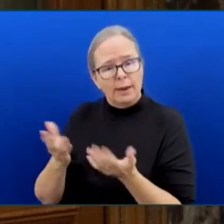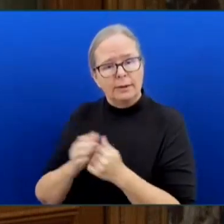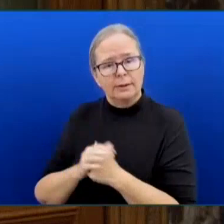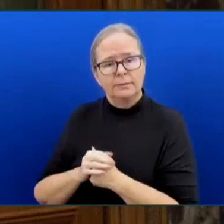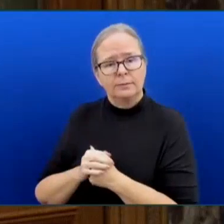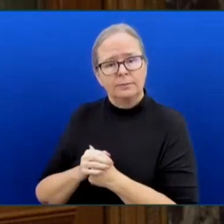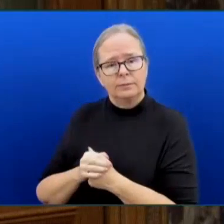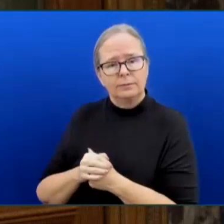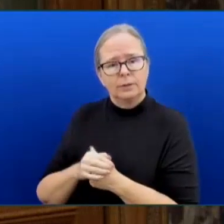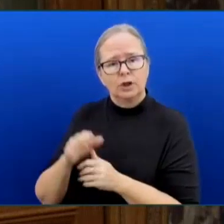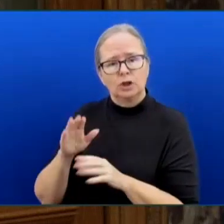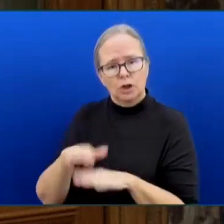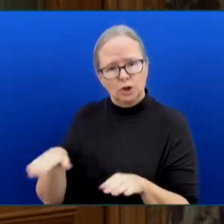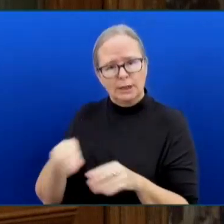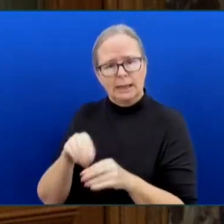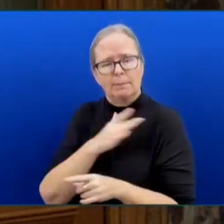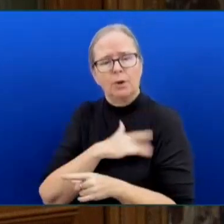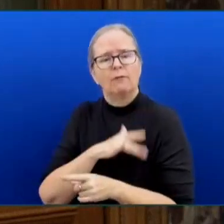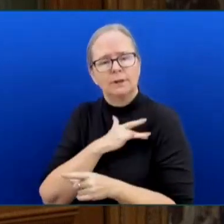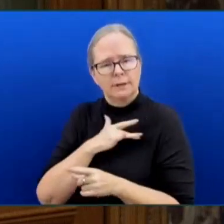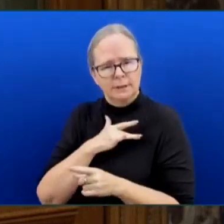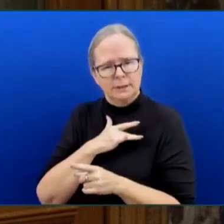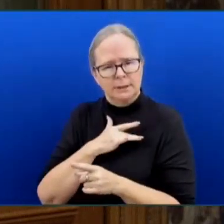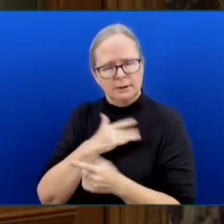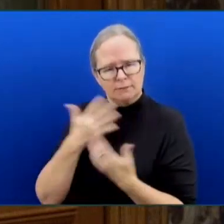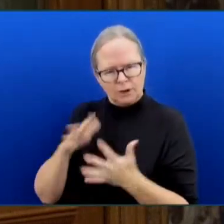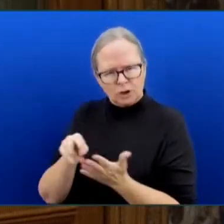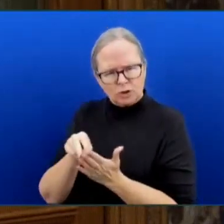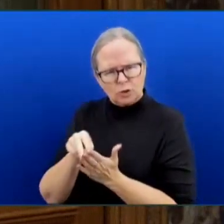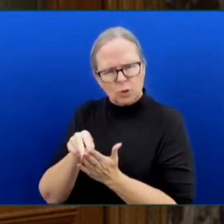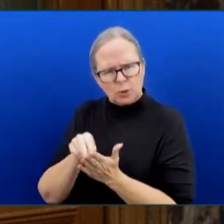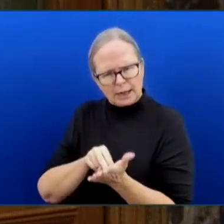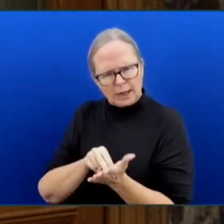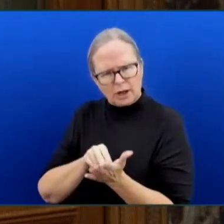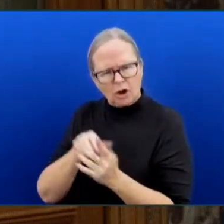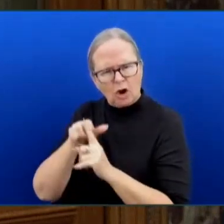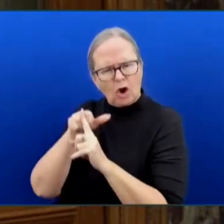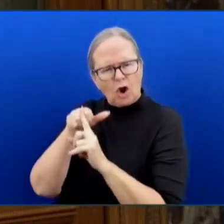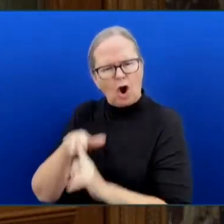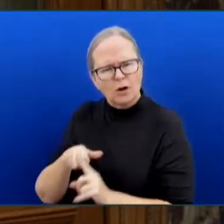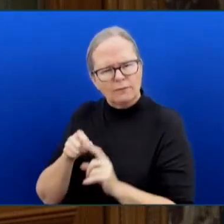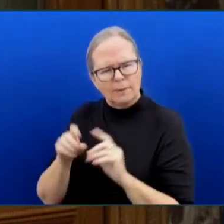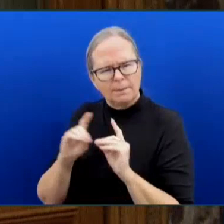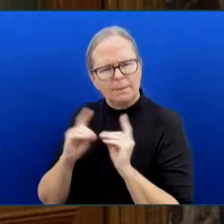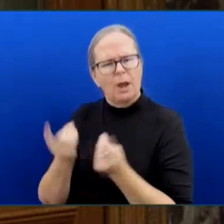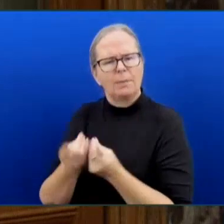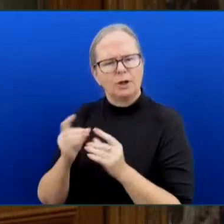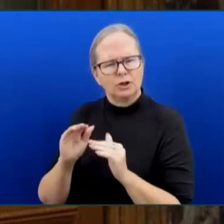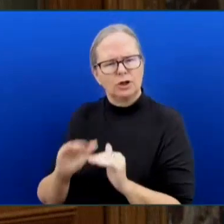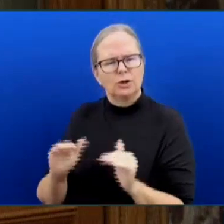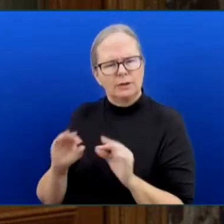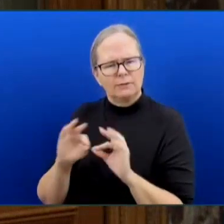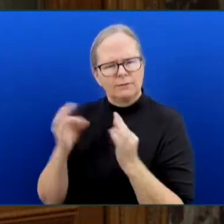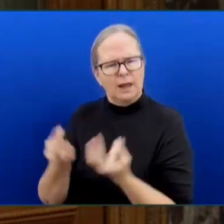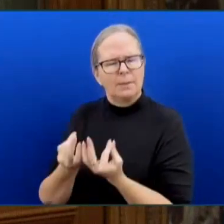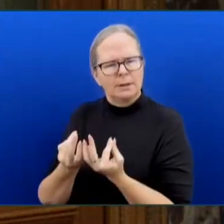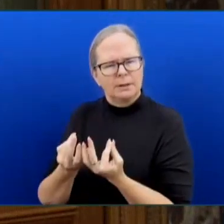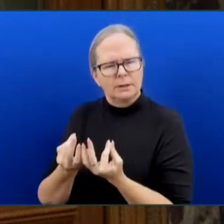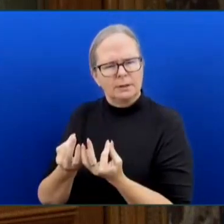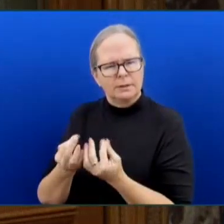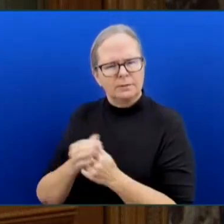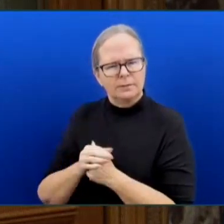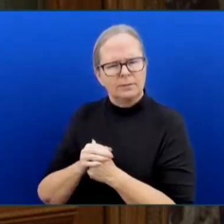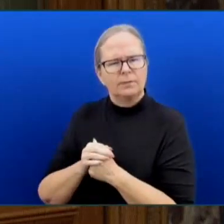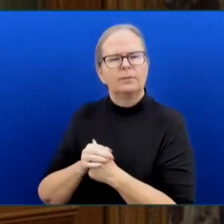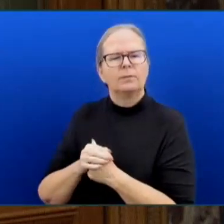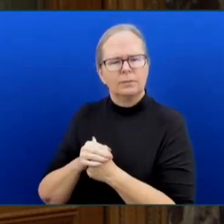Development audits and the damning reports from the representative of children and youth. all have painted a picture of a broken child